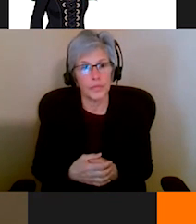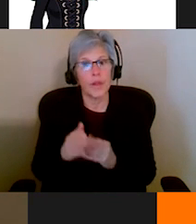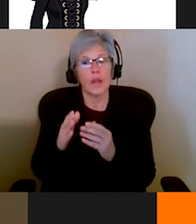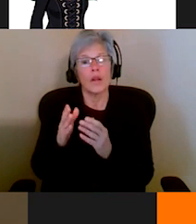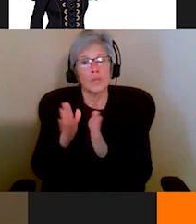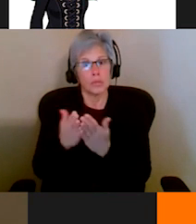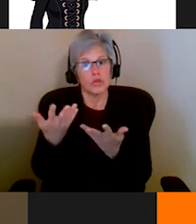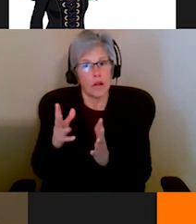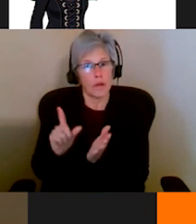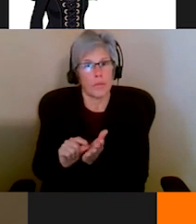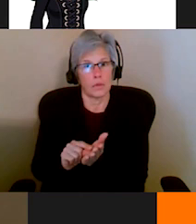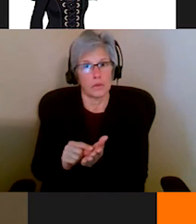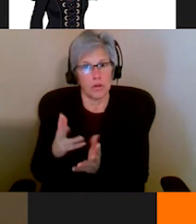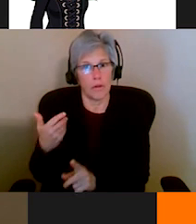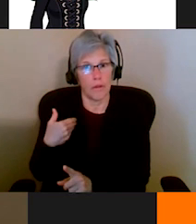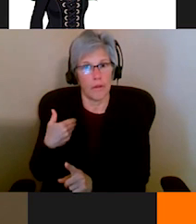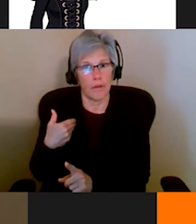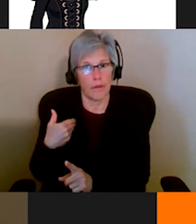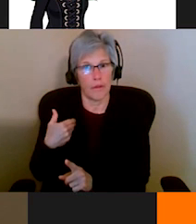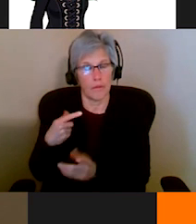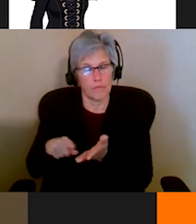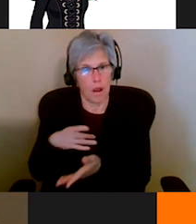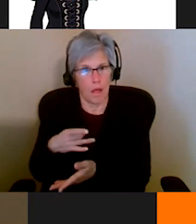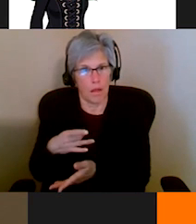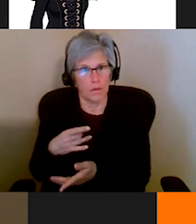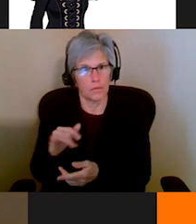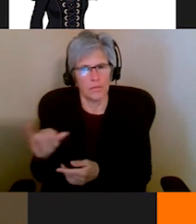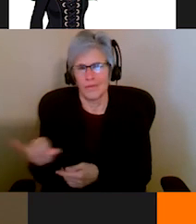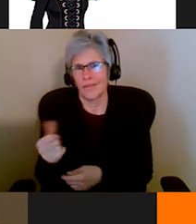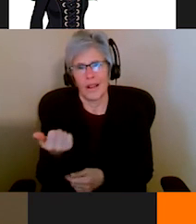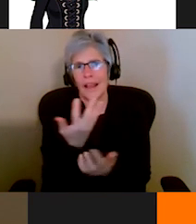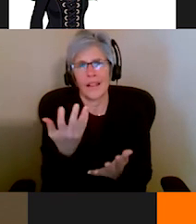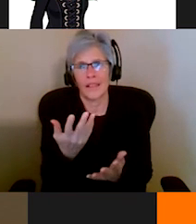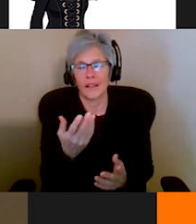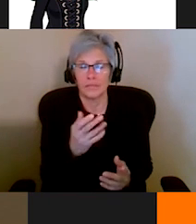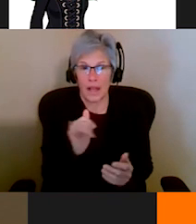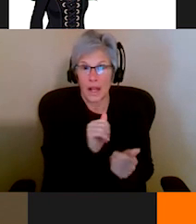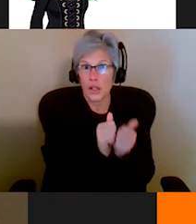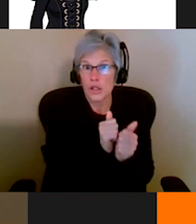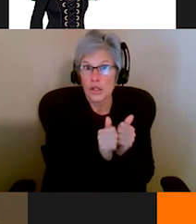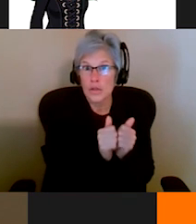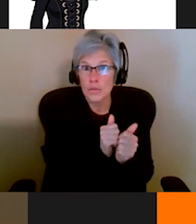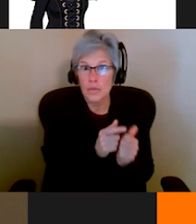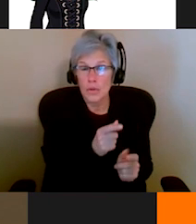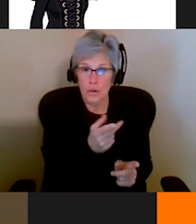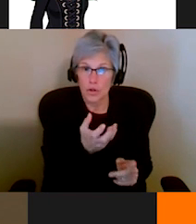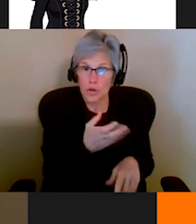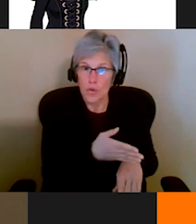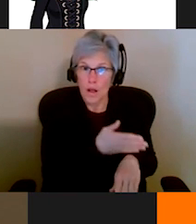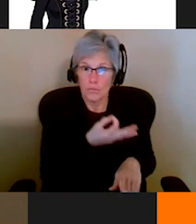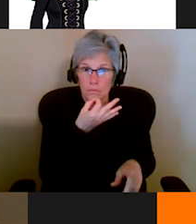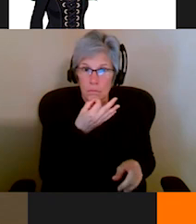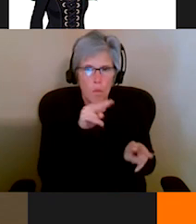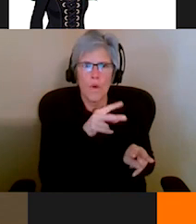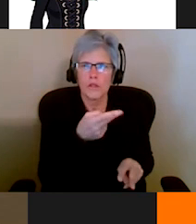there. Just like anything else, if you want to get good at a certain sport, you watch the pros. You have coaches